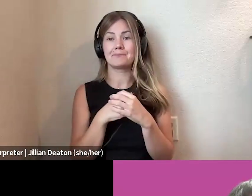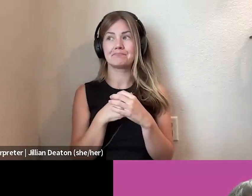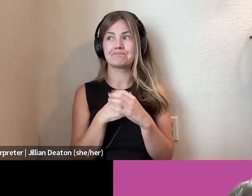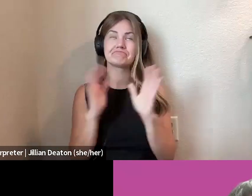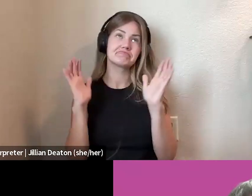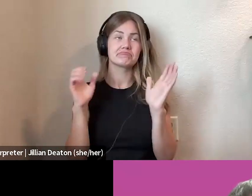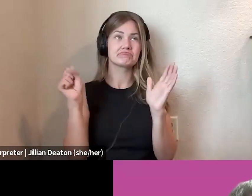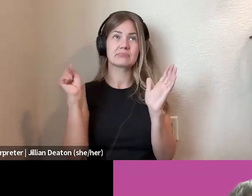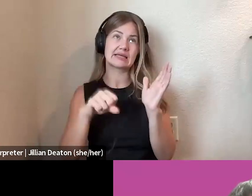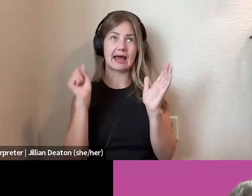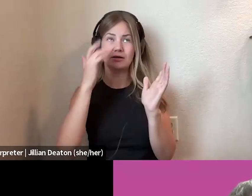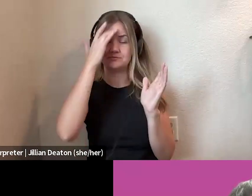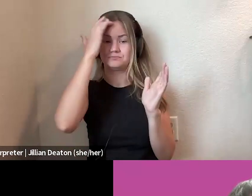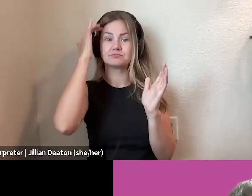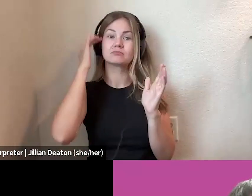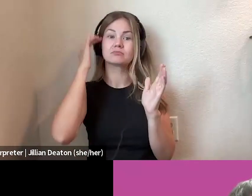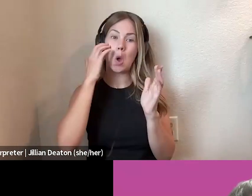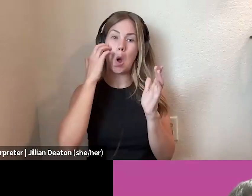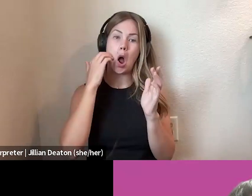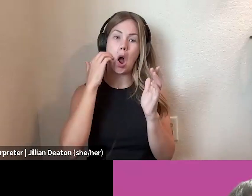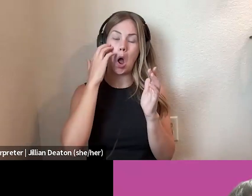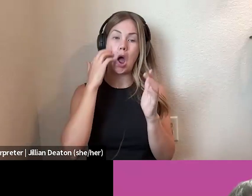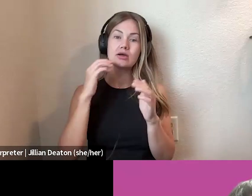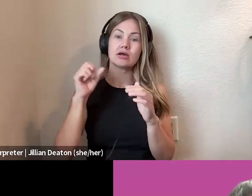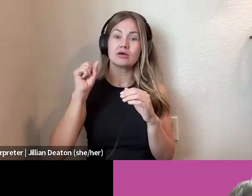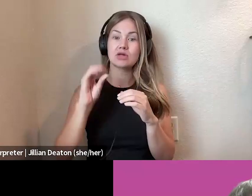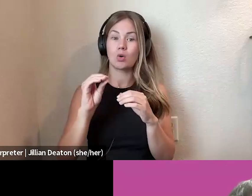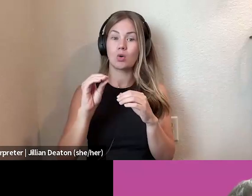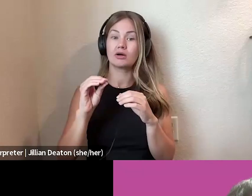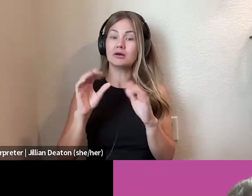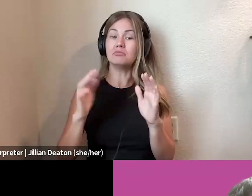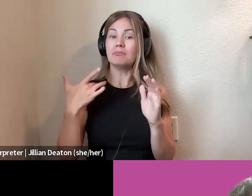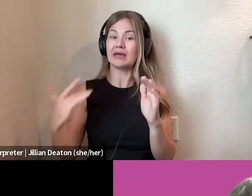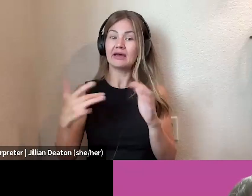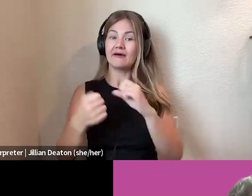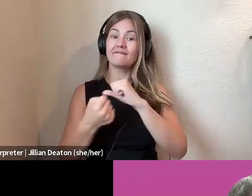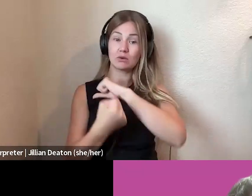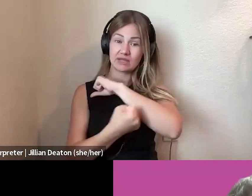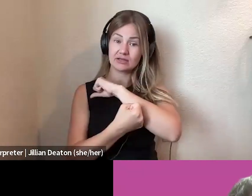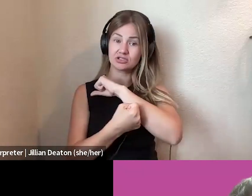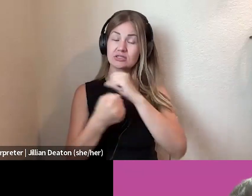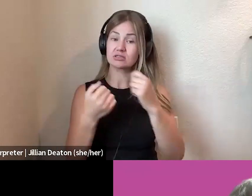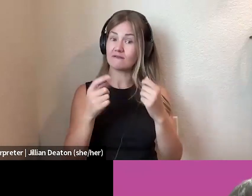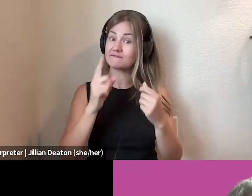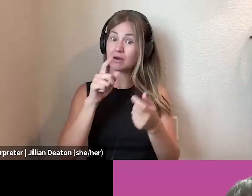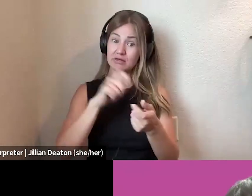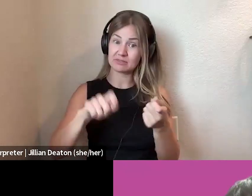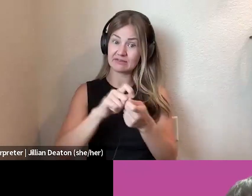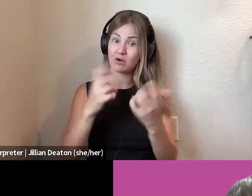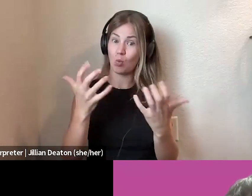yeah, things like that. So in foundations, usually I think they're very specific about what they want to see on the budget